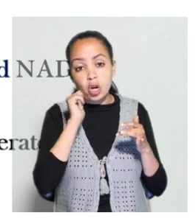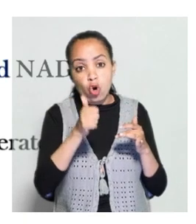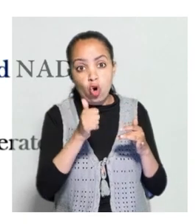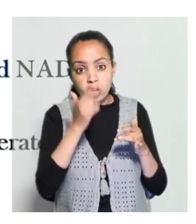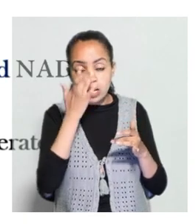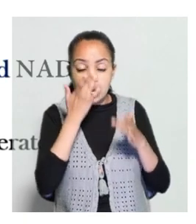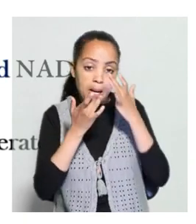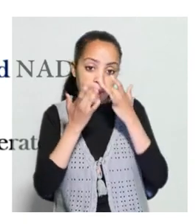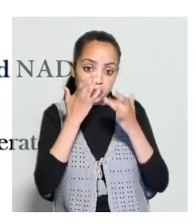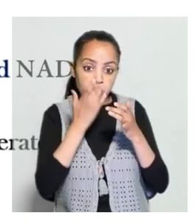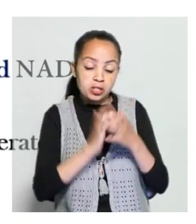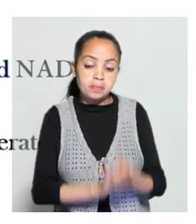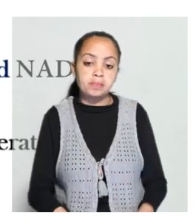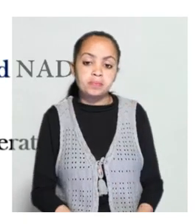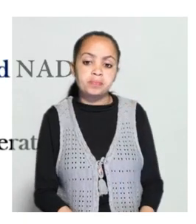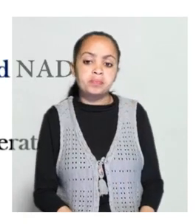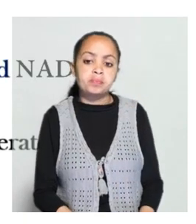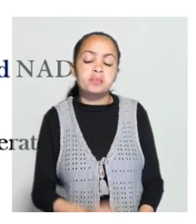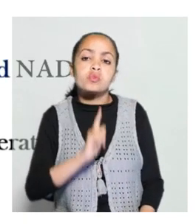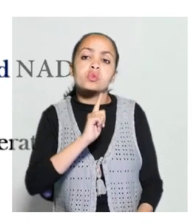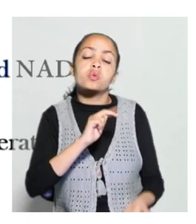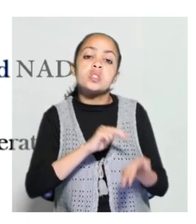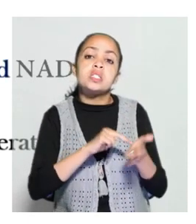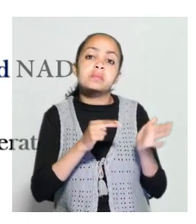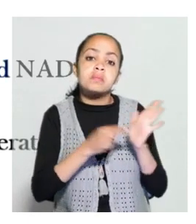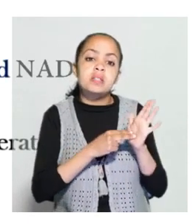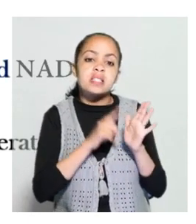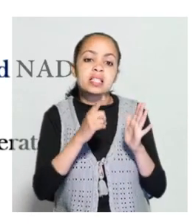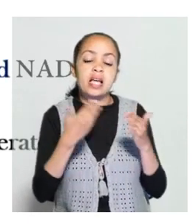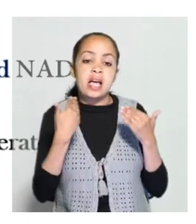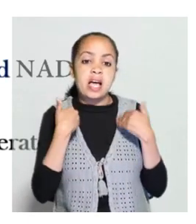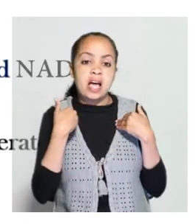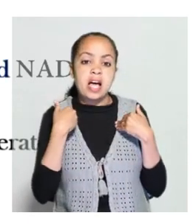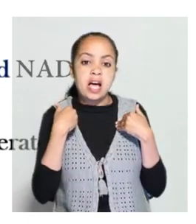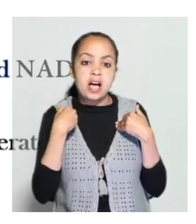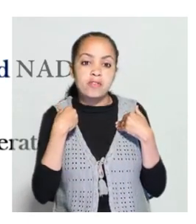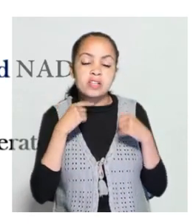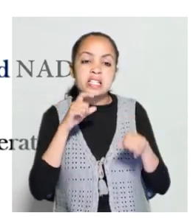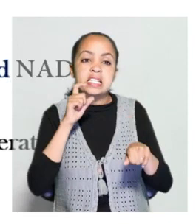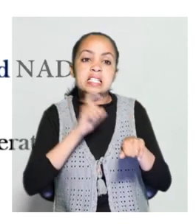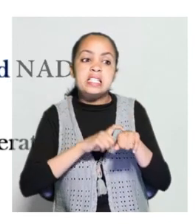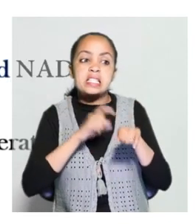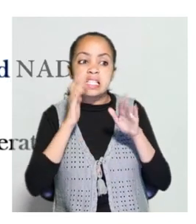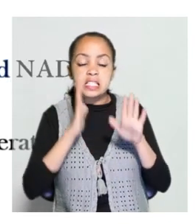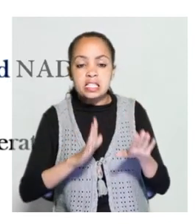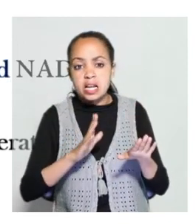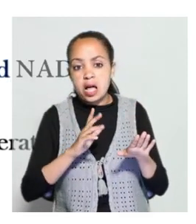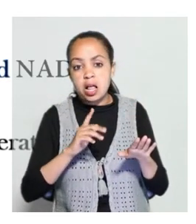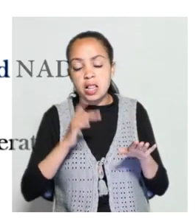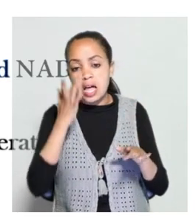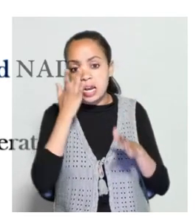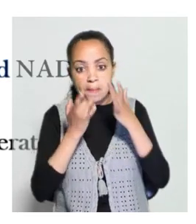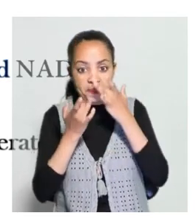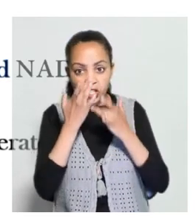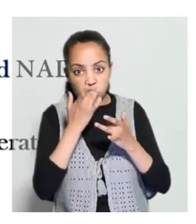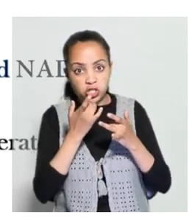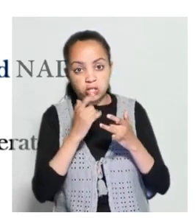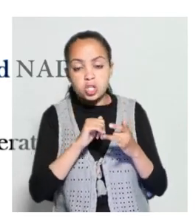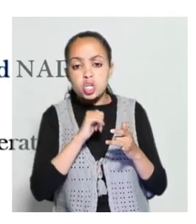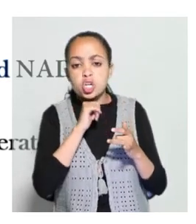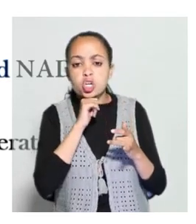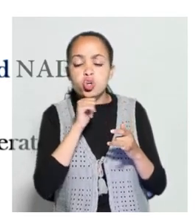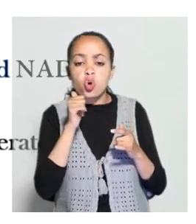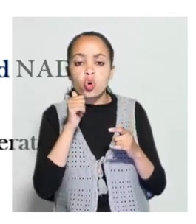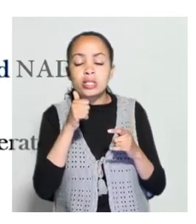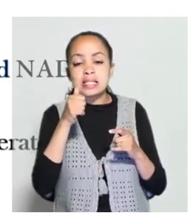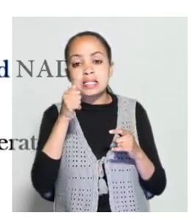adaptation, which I mean they have a seasonal or temporal adaptation, not